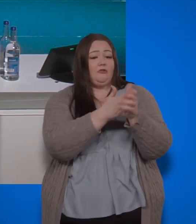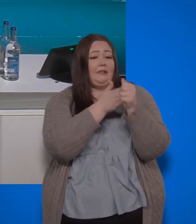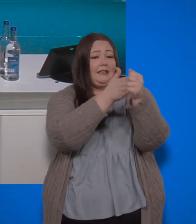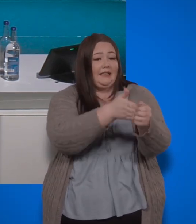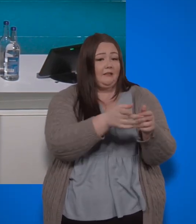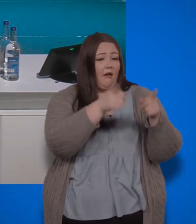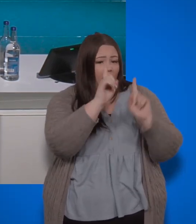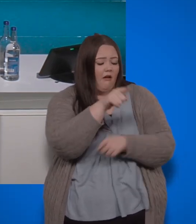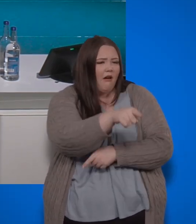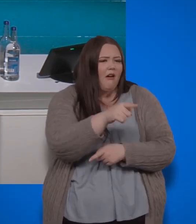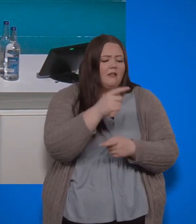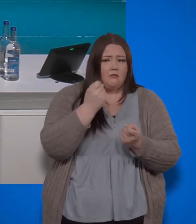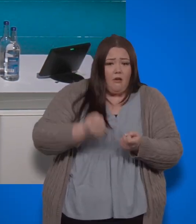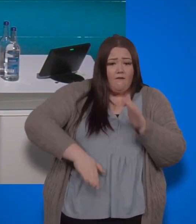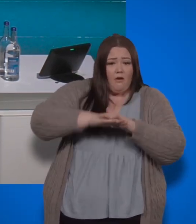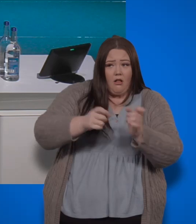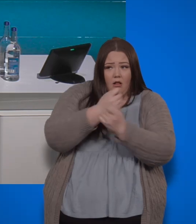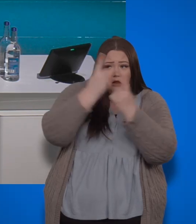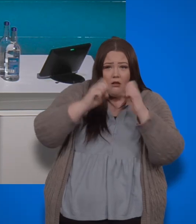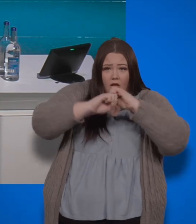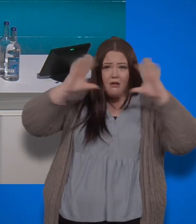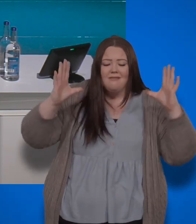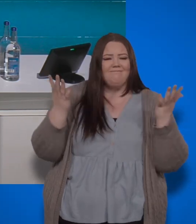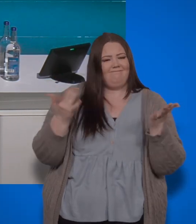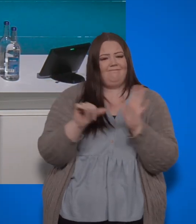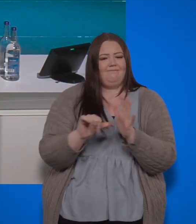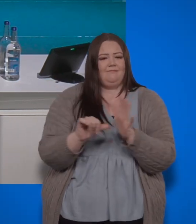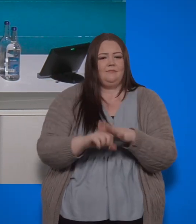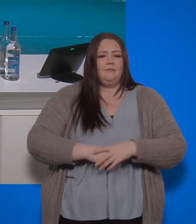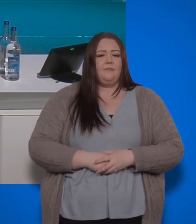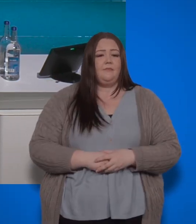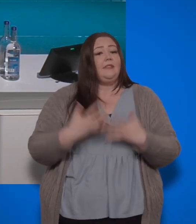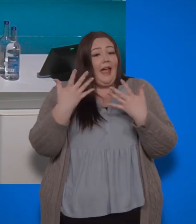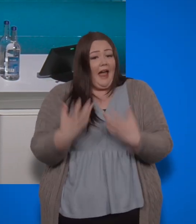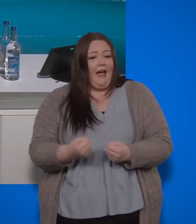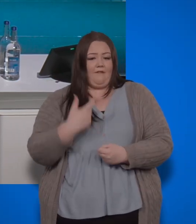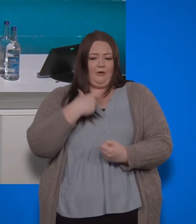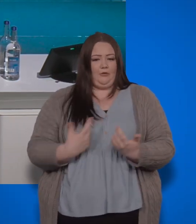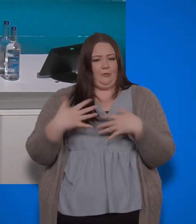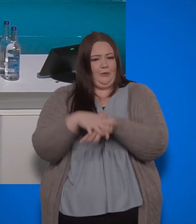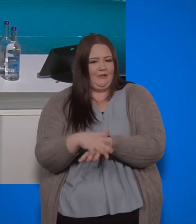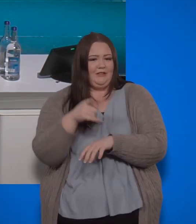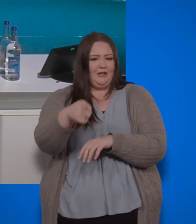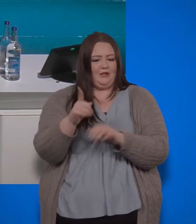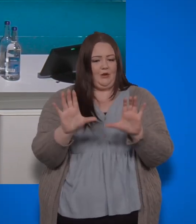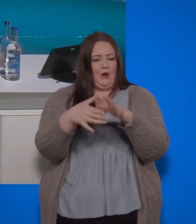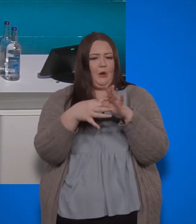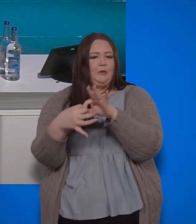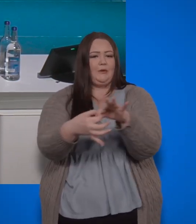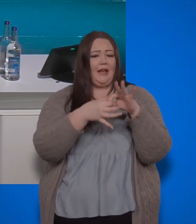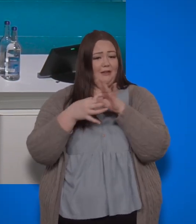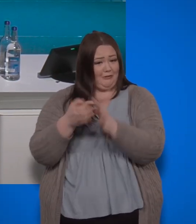leaders to really understand what is going on. There is a Christian transhumanist association, believe it or not,